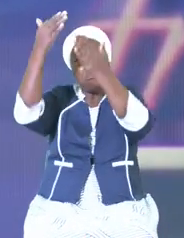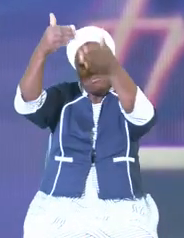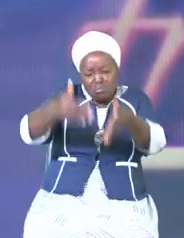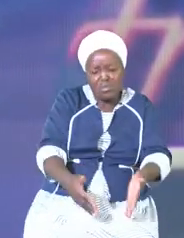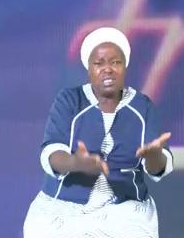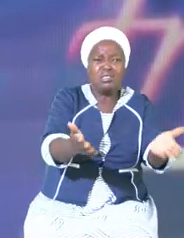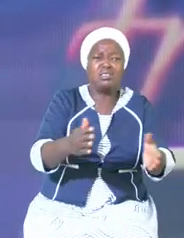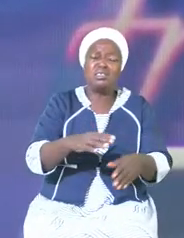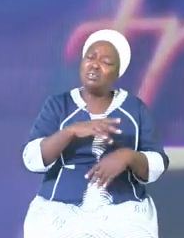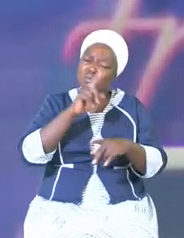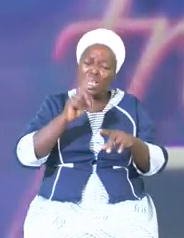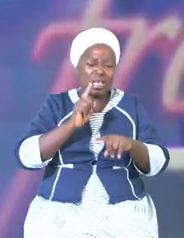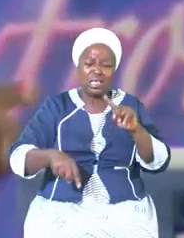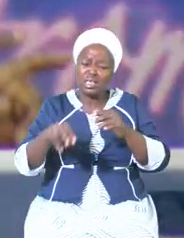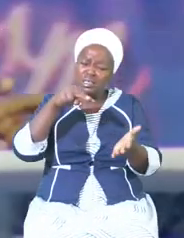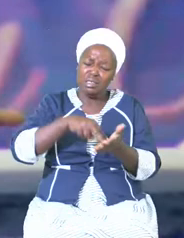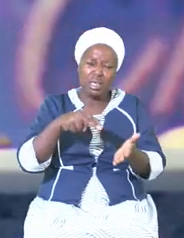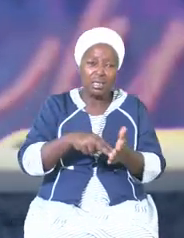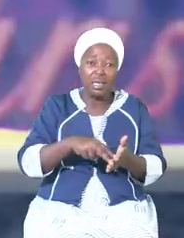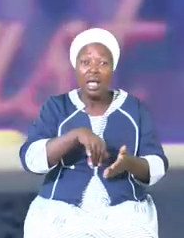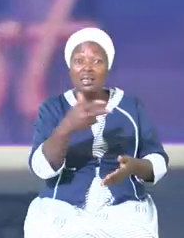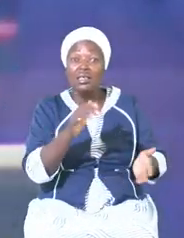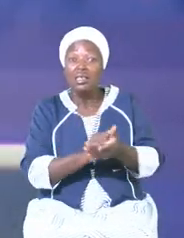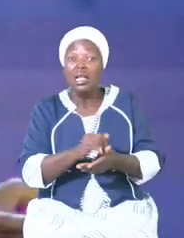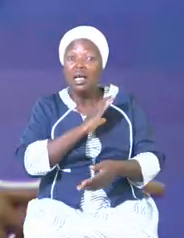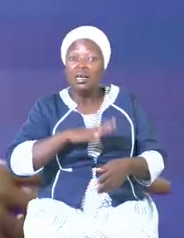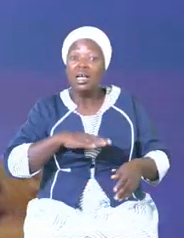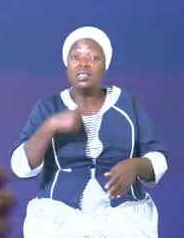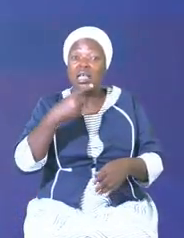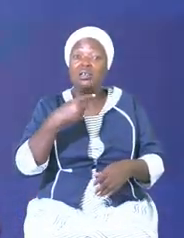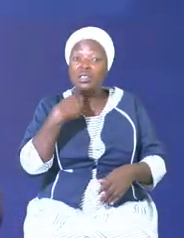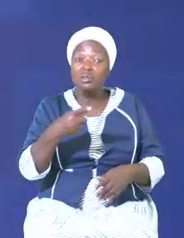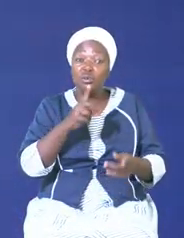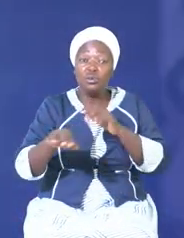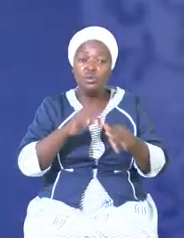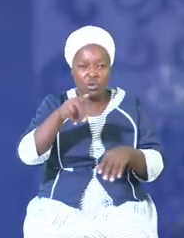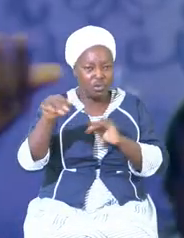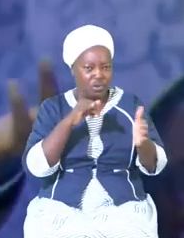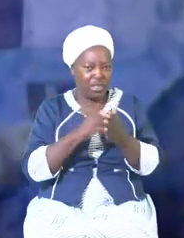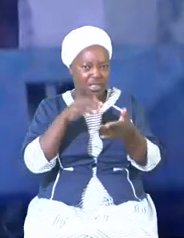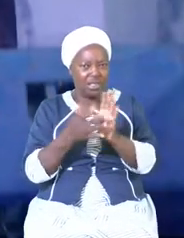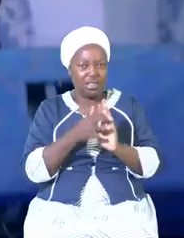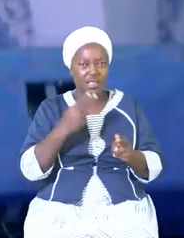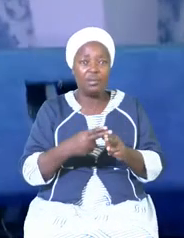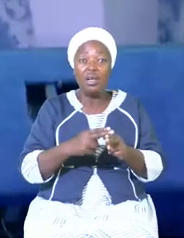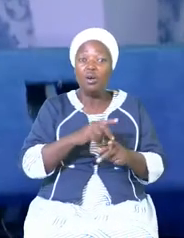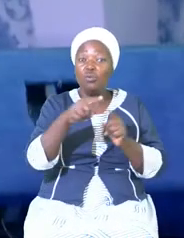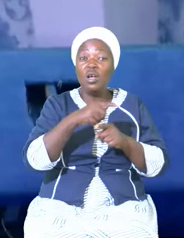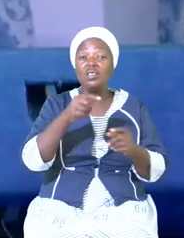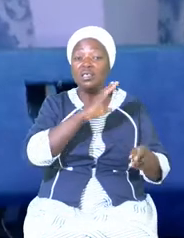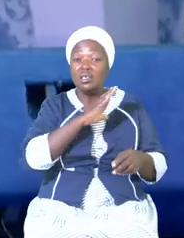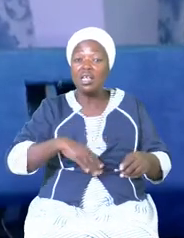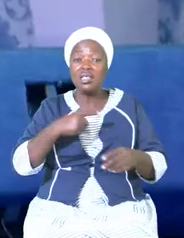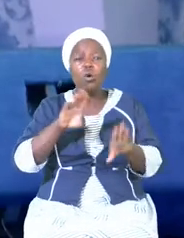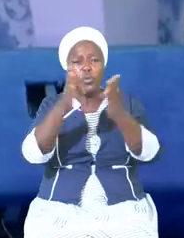do, you will do. If he says, open your eyes, you will not say, I am blind, I cannot see. What